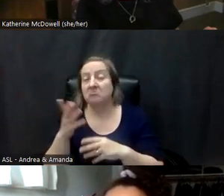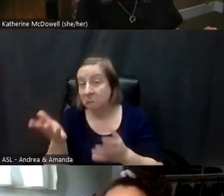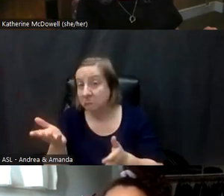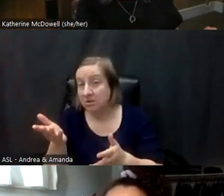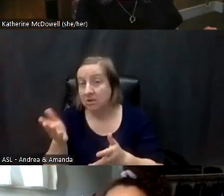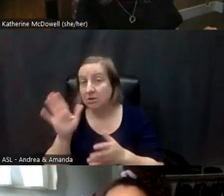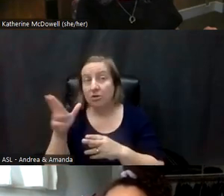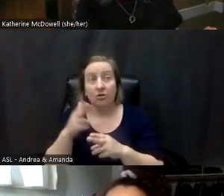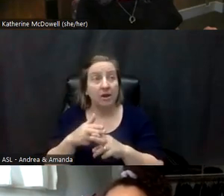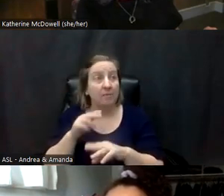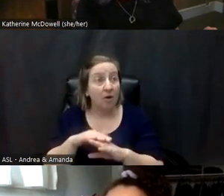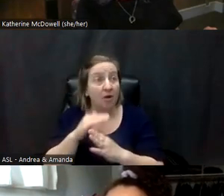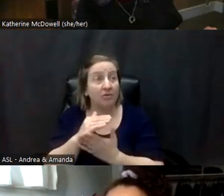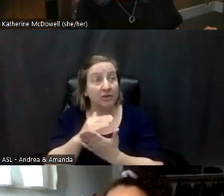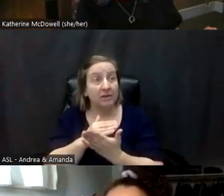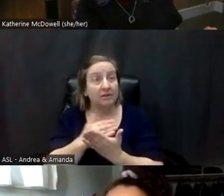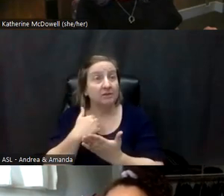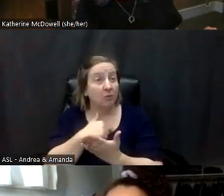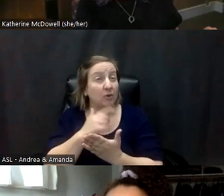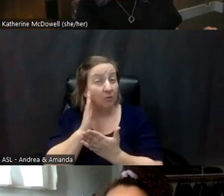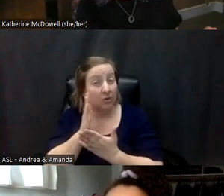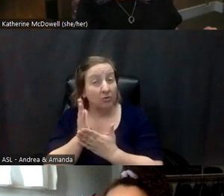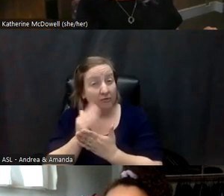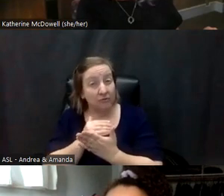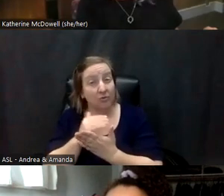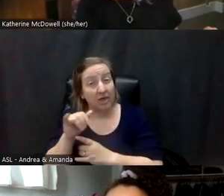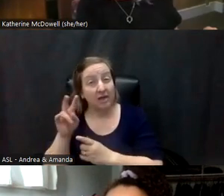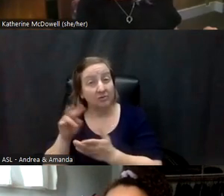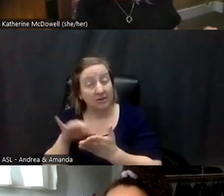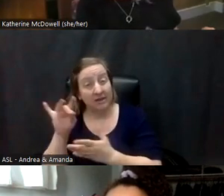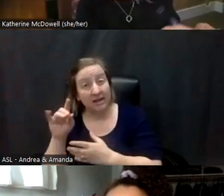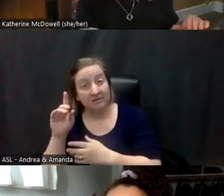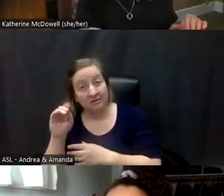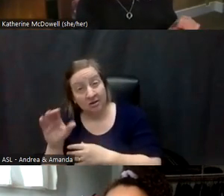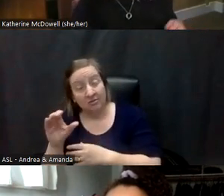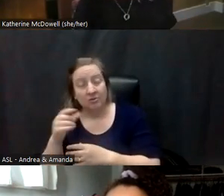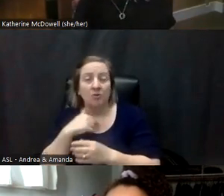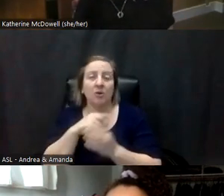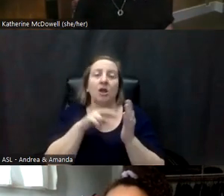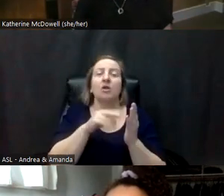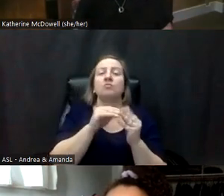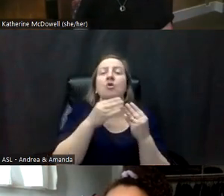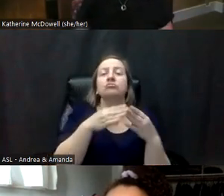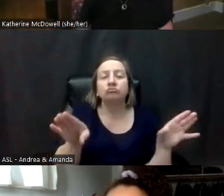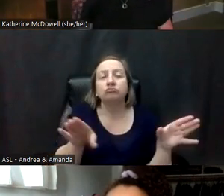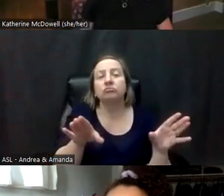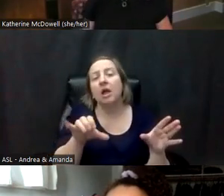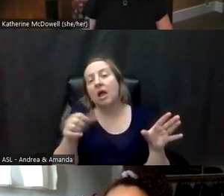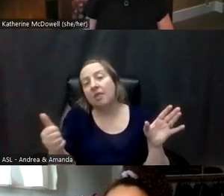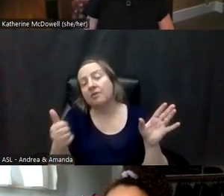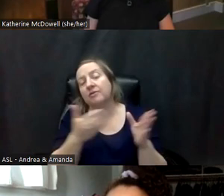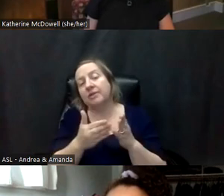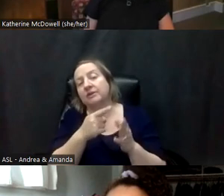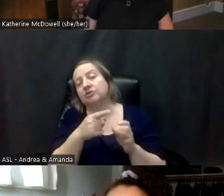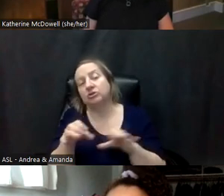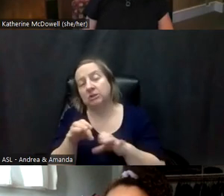Is her name on the list so that we review that 2008 document, or so that we look at broader other things that she